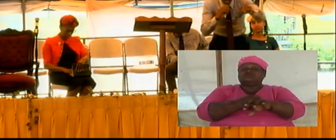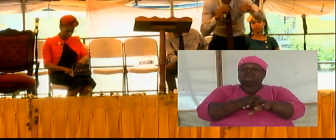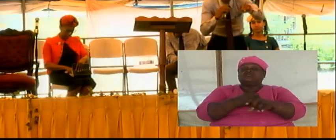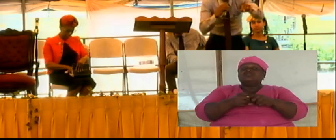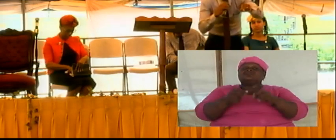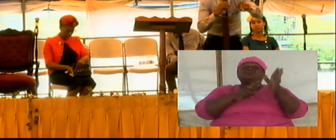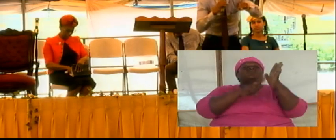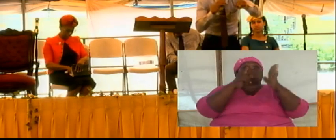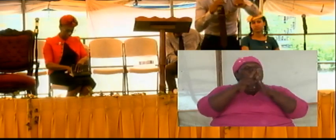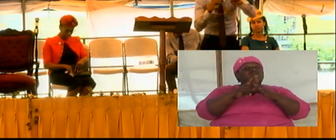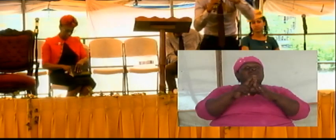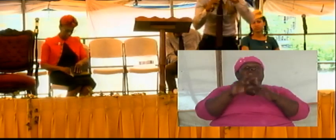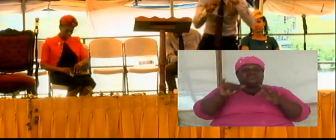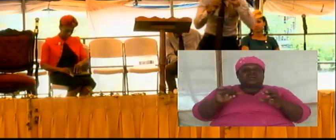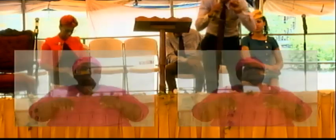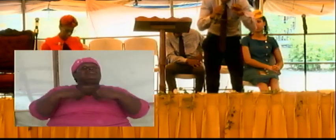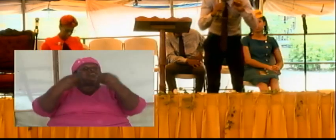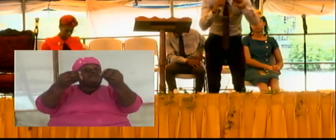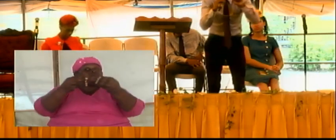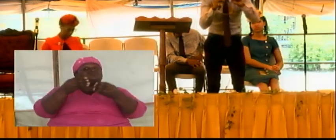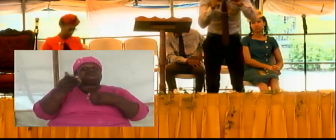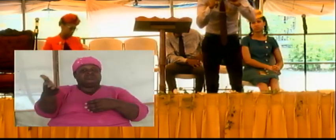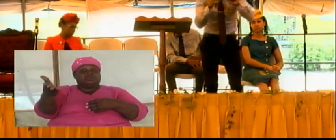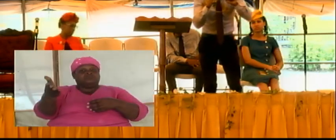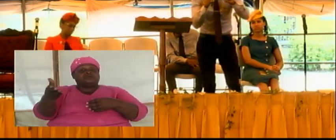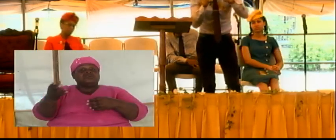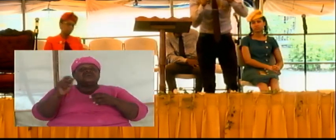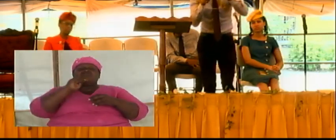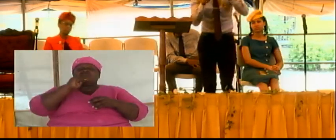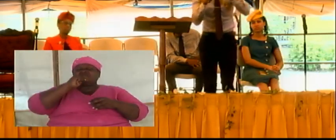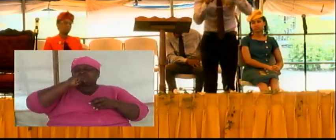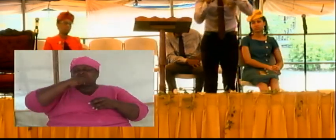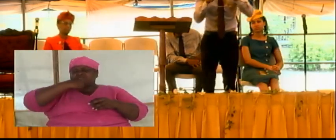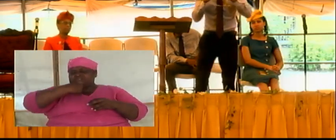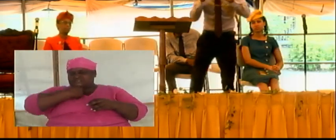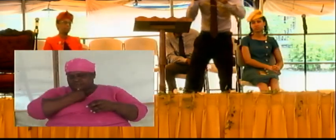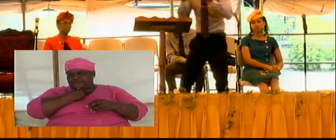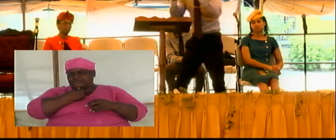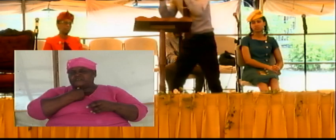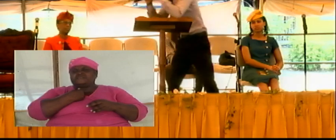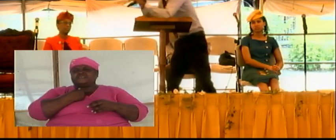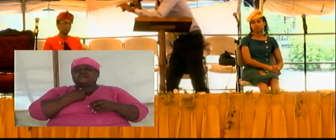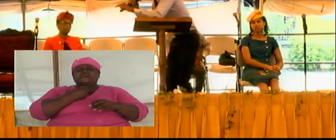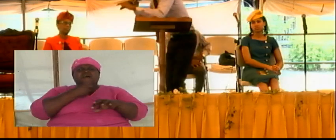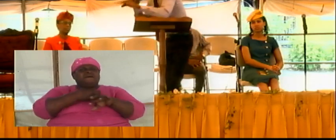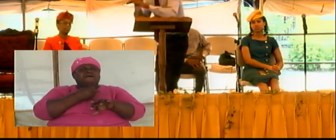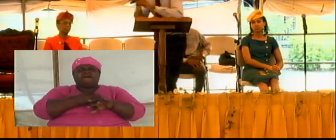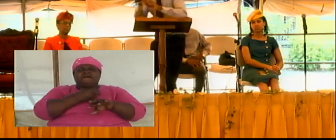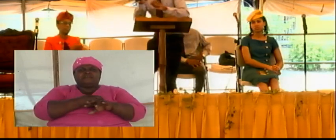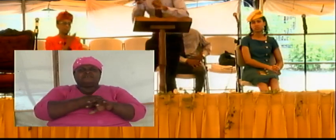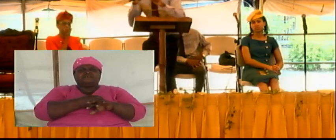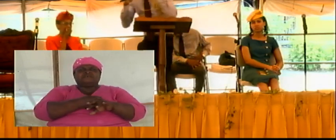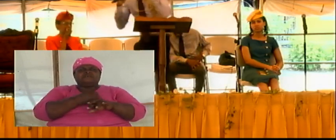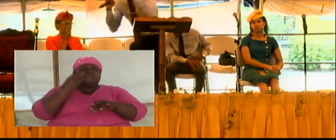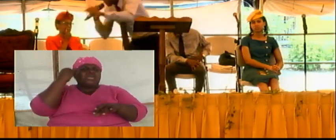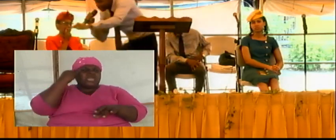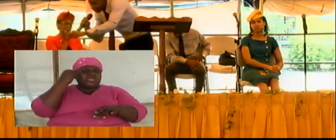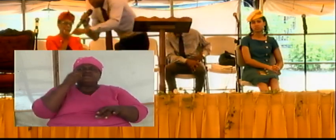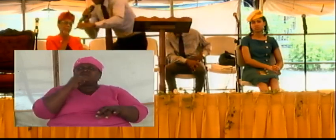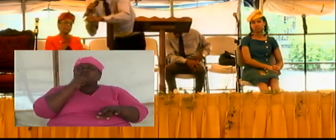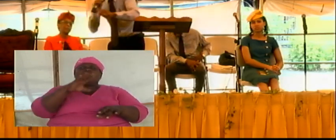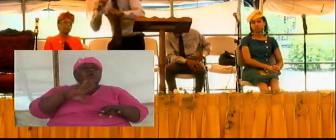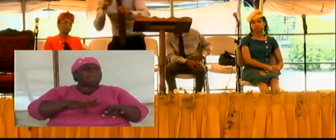to them, they would have suffered harm. Praise the Lord Jesus. If Rahab did not